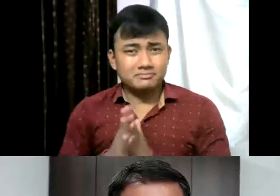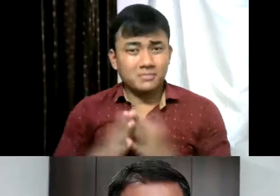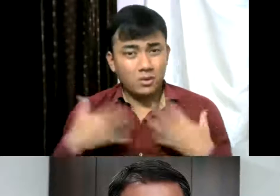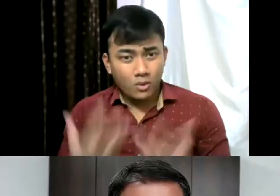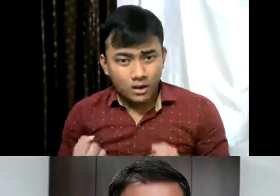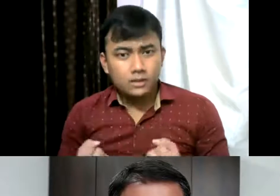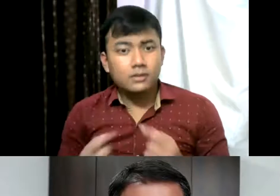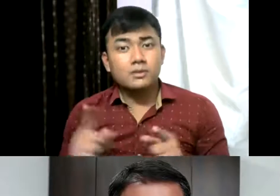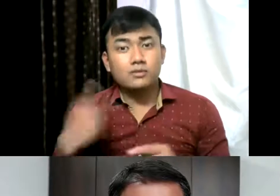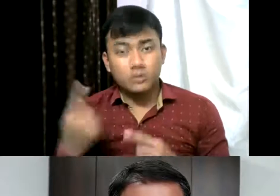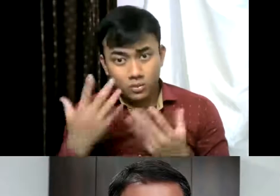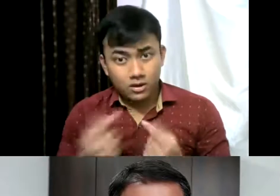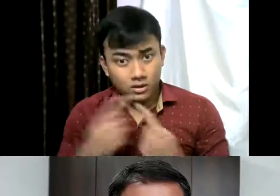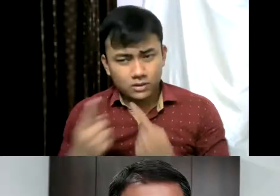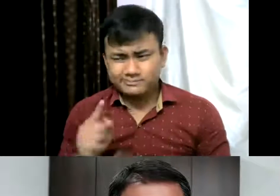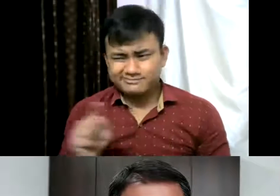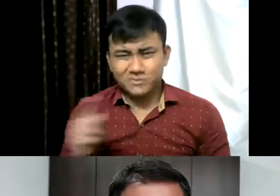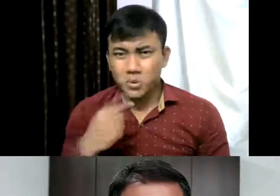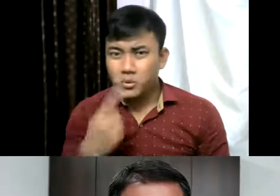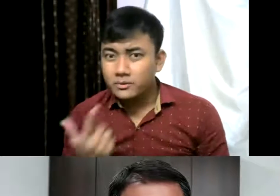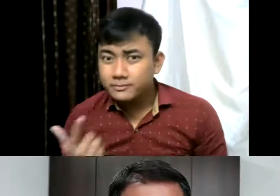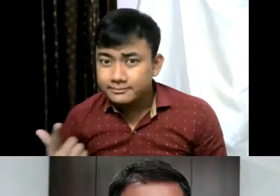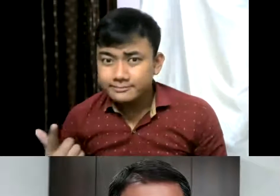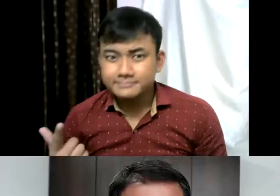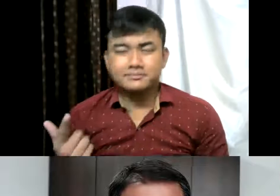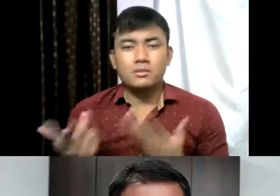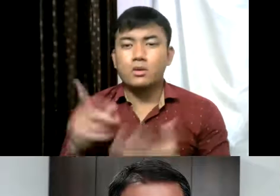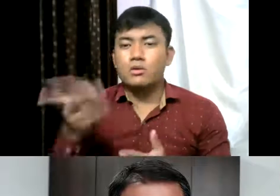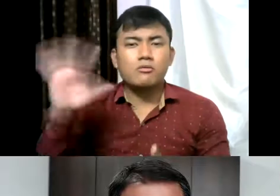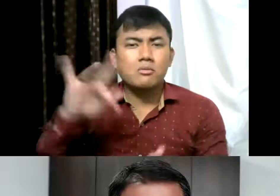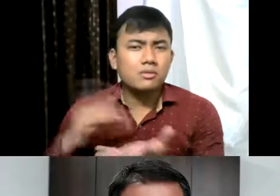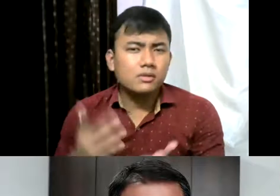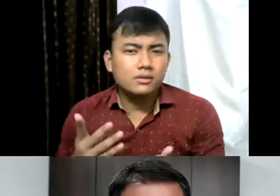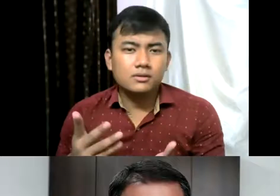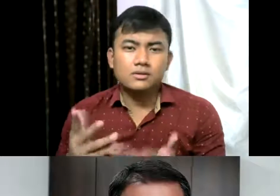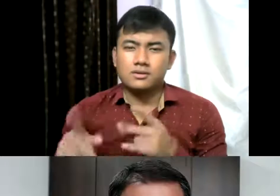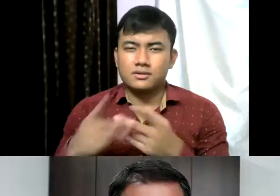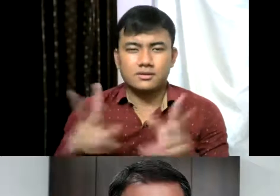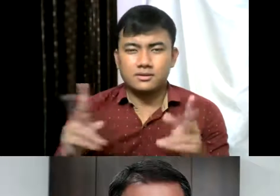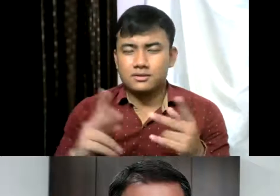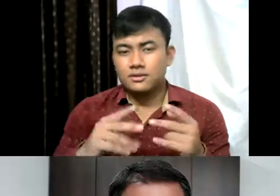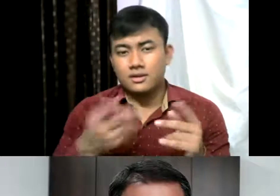to speak to, whom do we want to hear from, etc., is also still